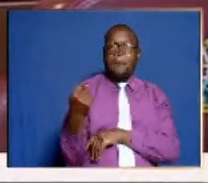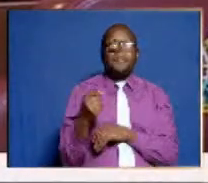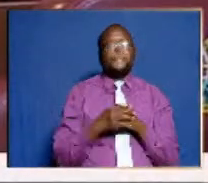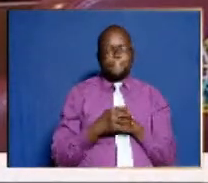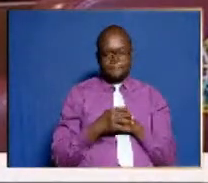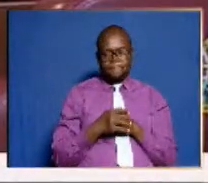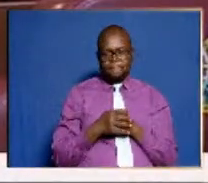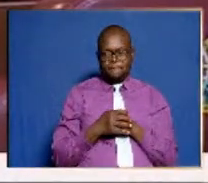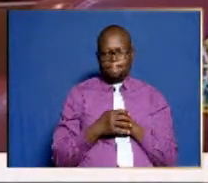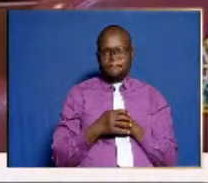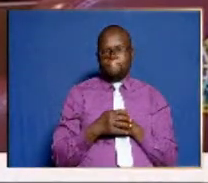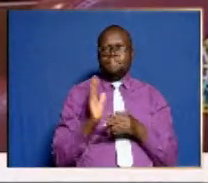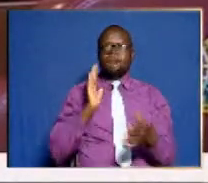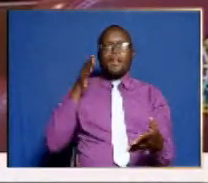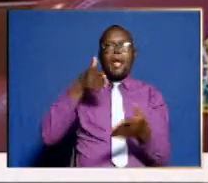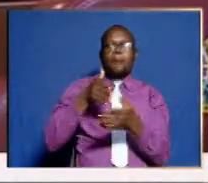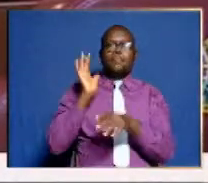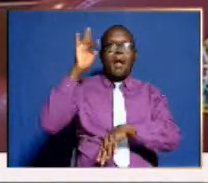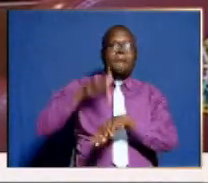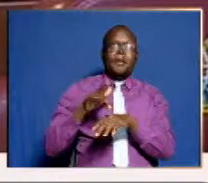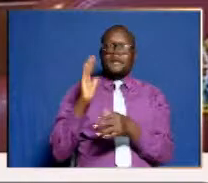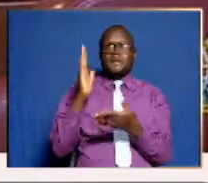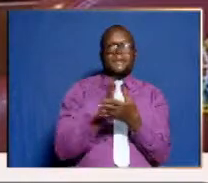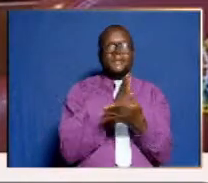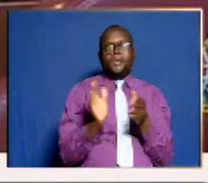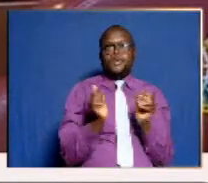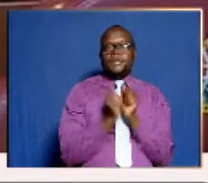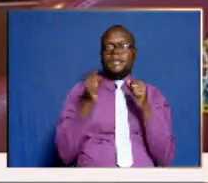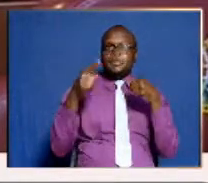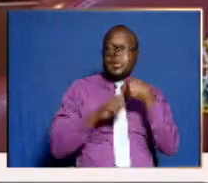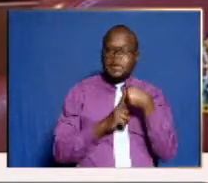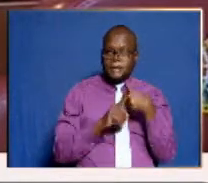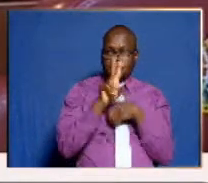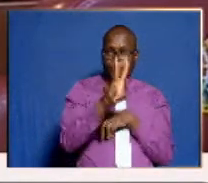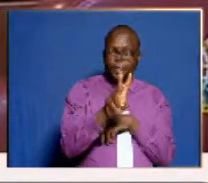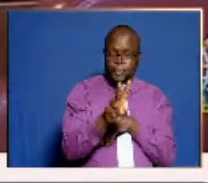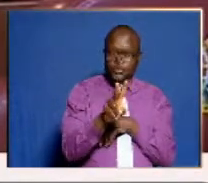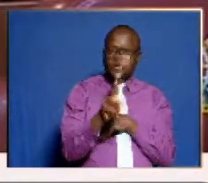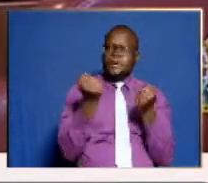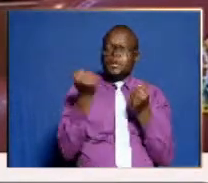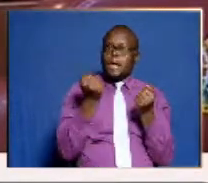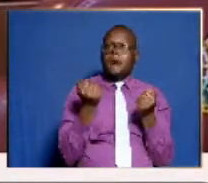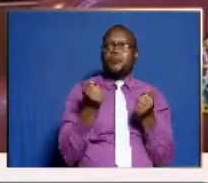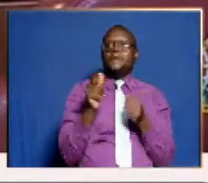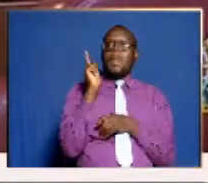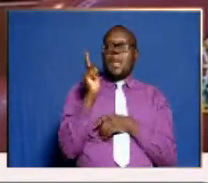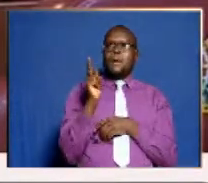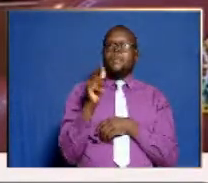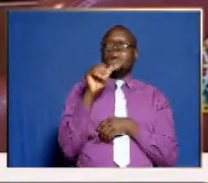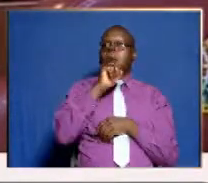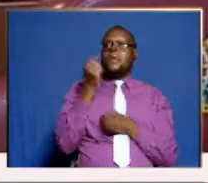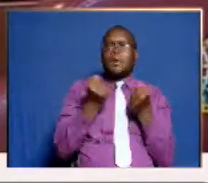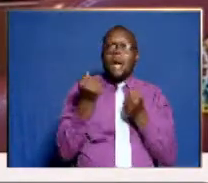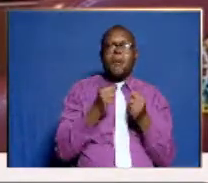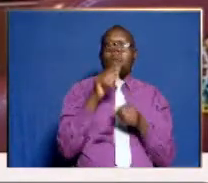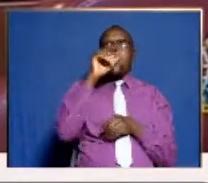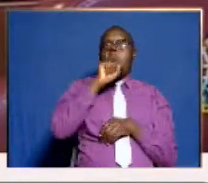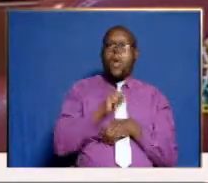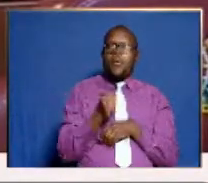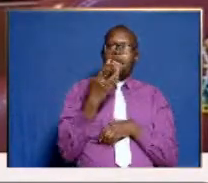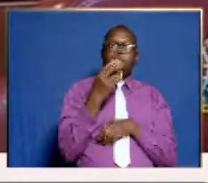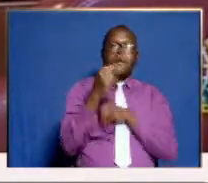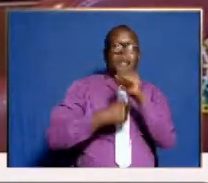which affected Section 16(2) of the Traffic Act, requiring all vehicles above 4 years to be